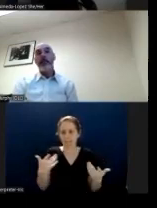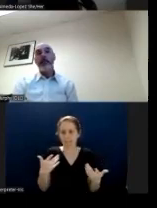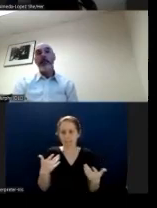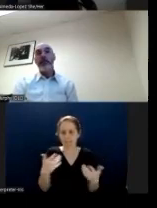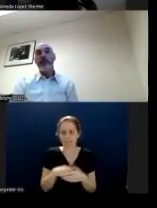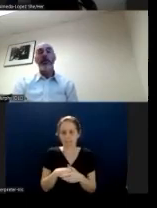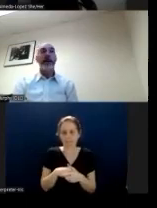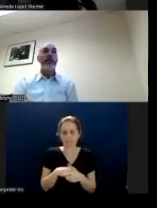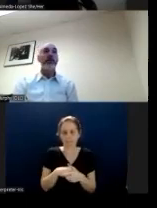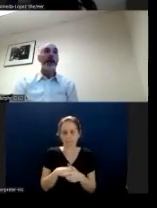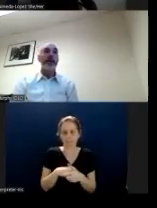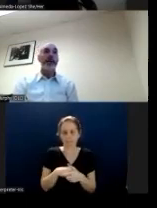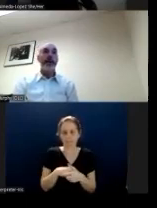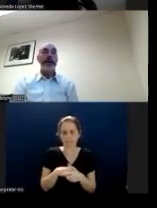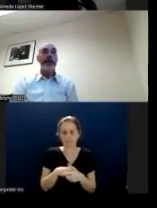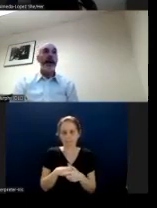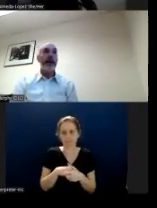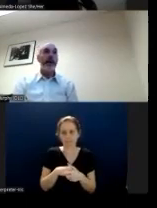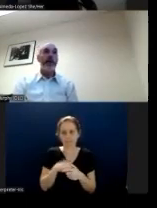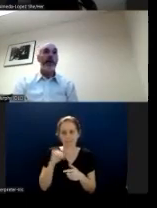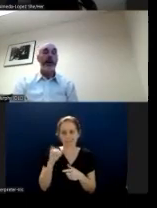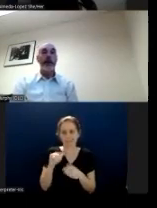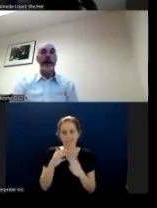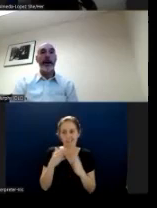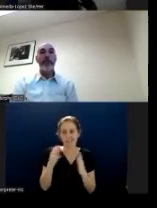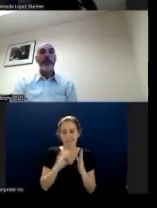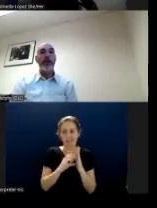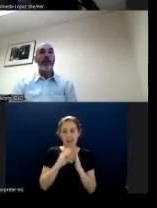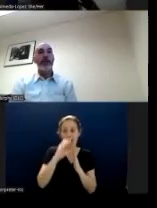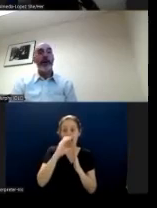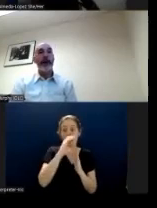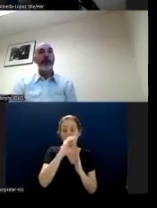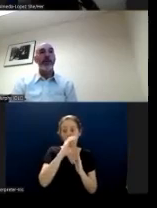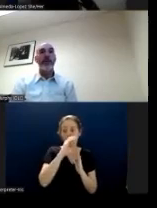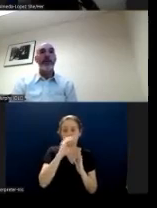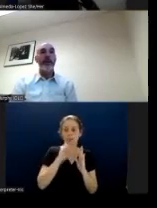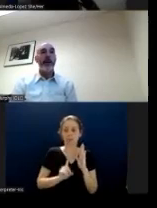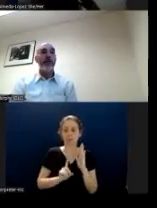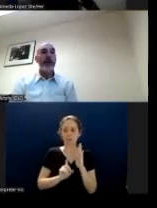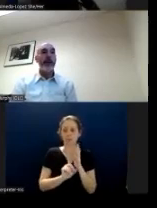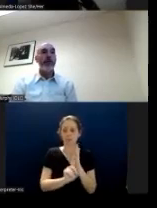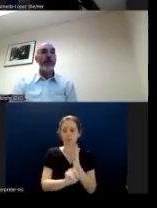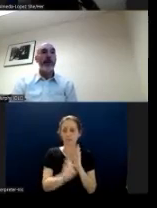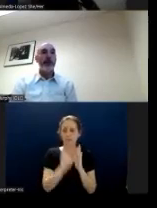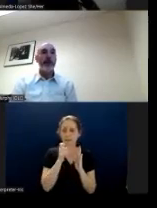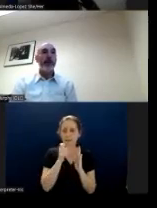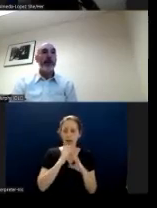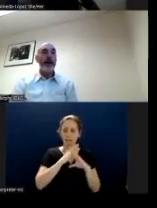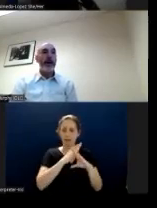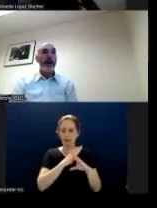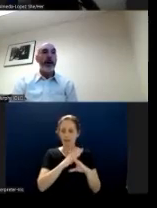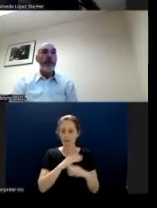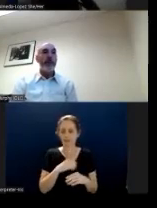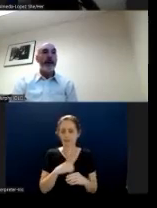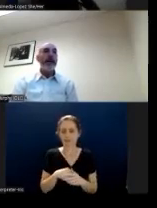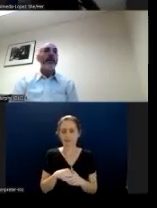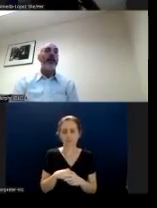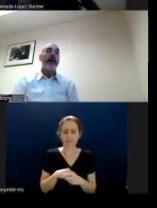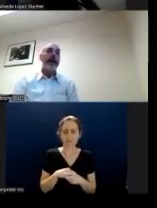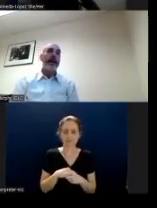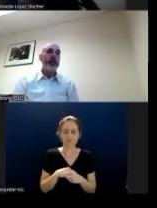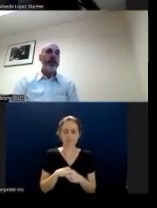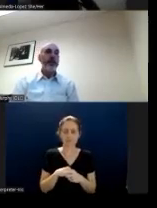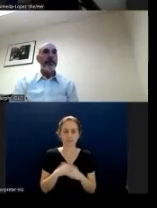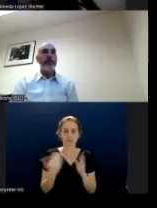that a protruding object that's higher off the ground would not pose a hazard for that person.